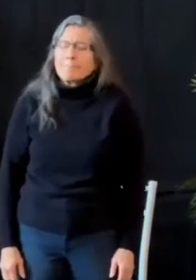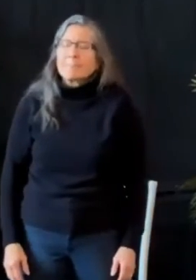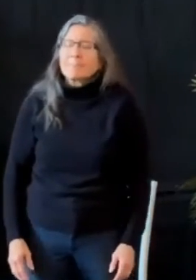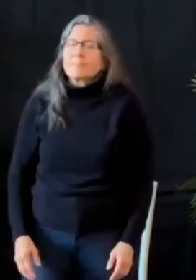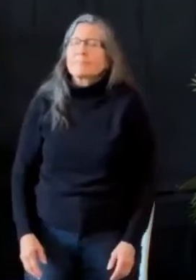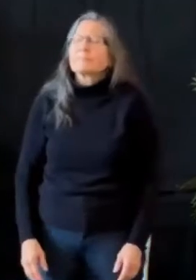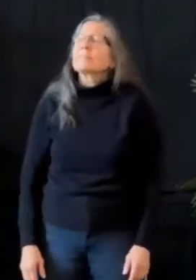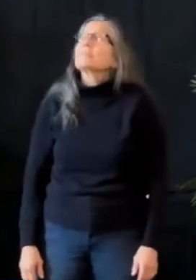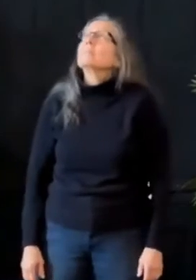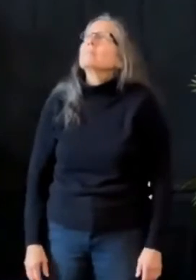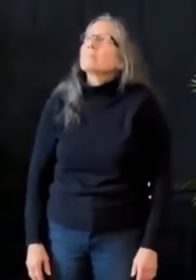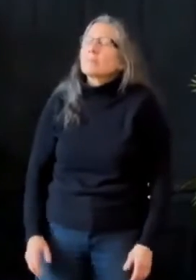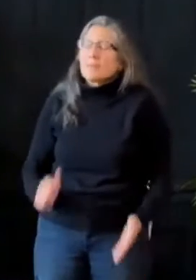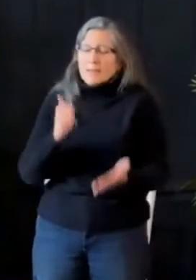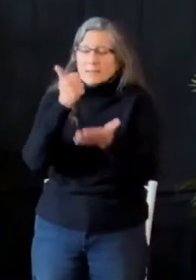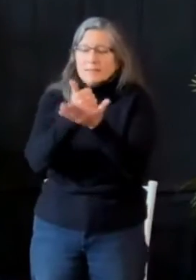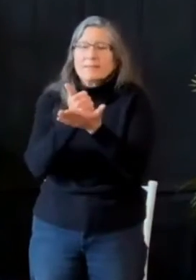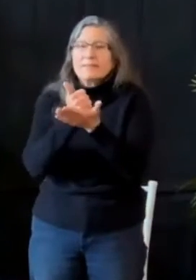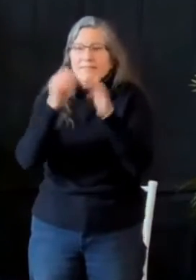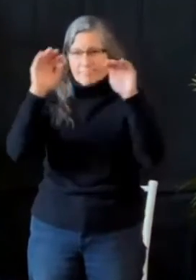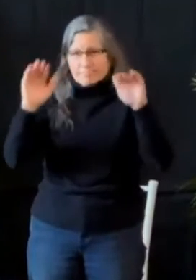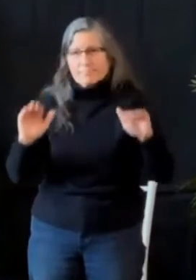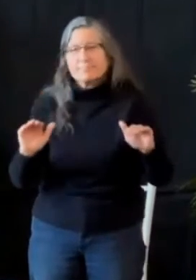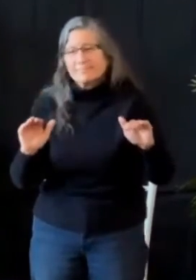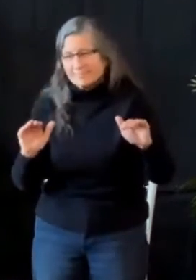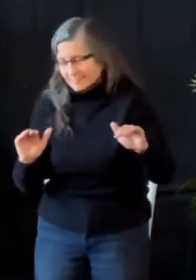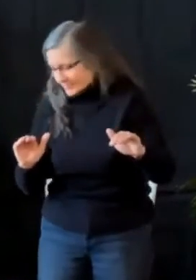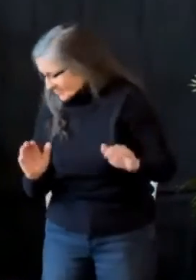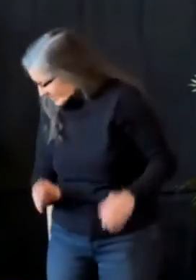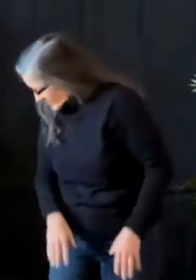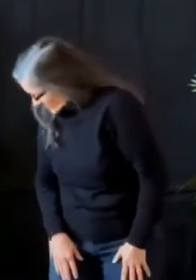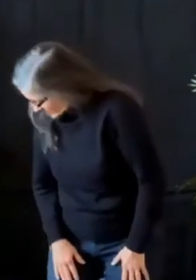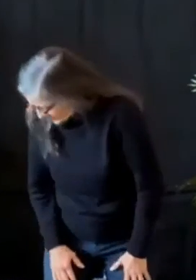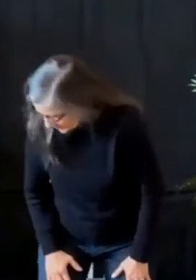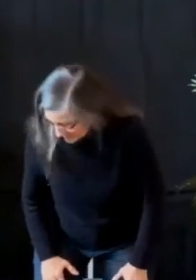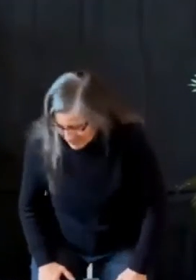And all God's people said, amen. You may be seated.